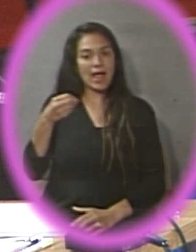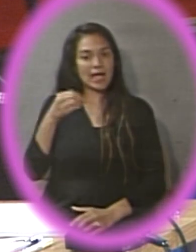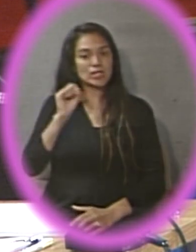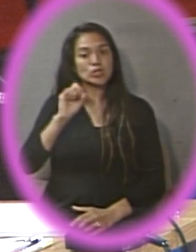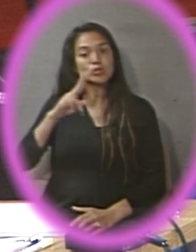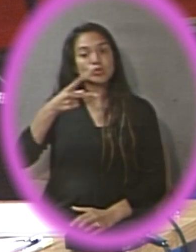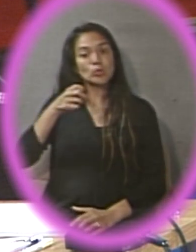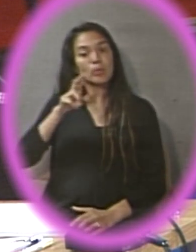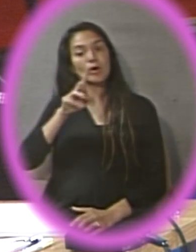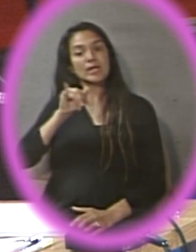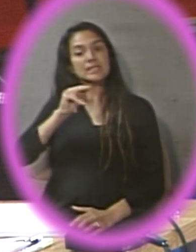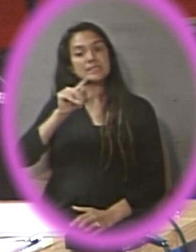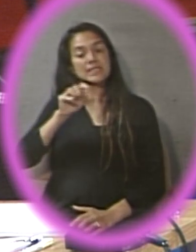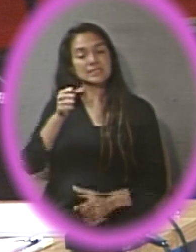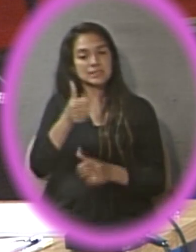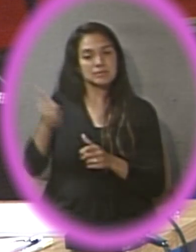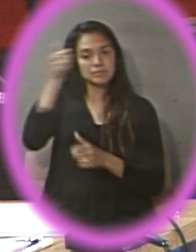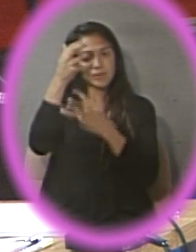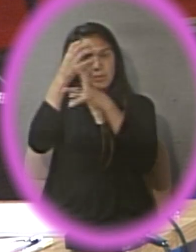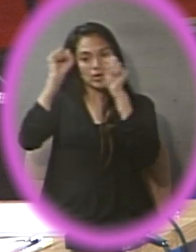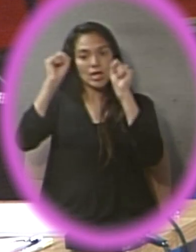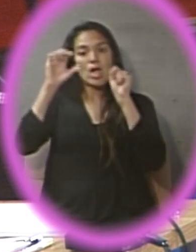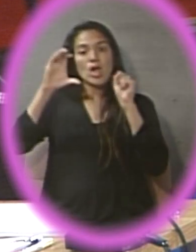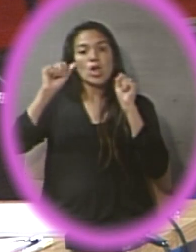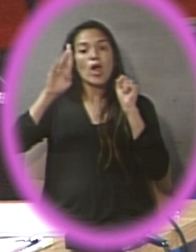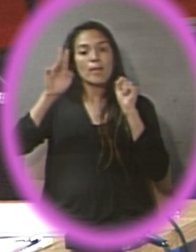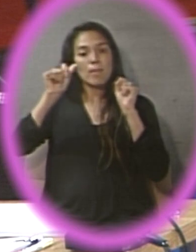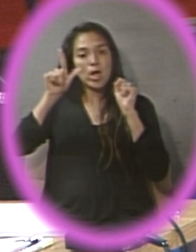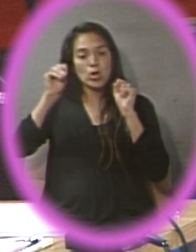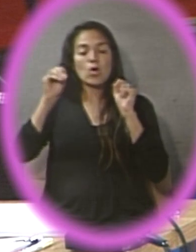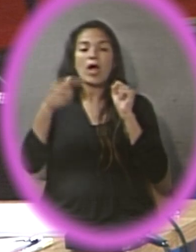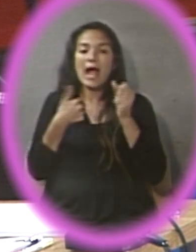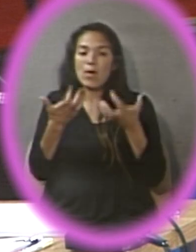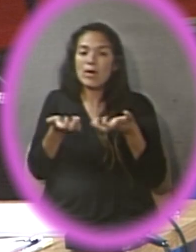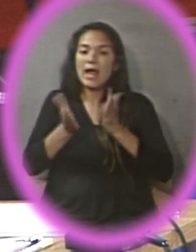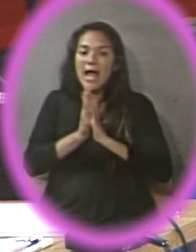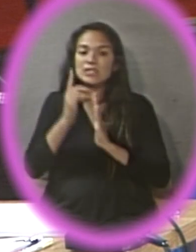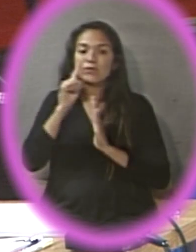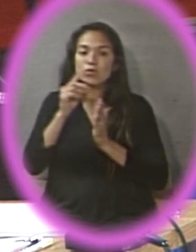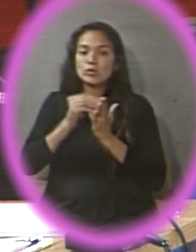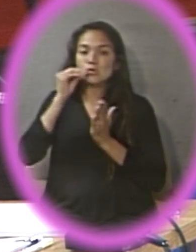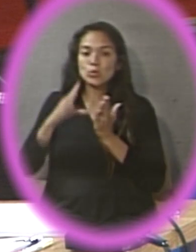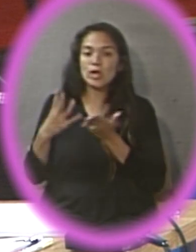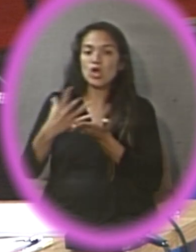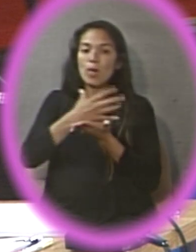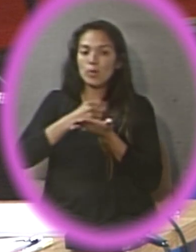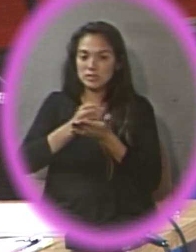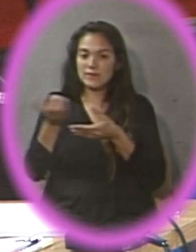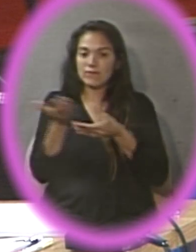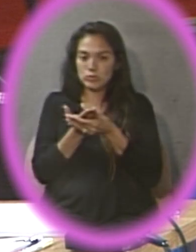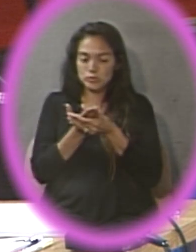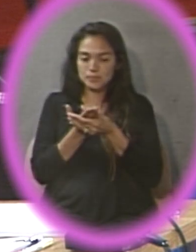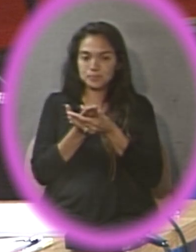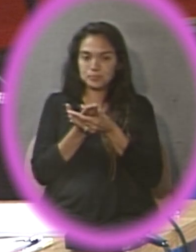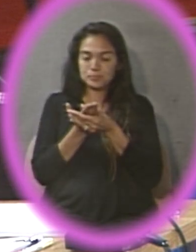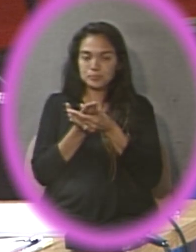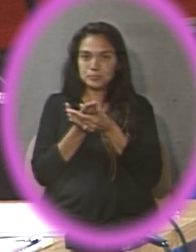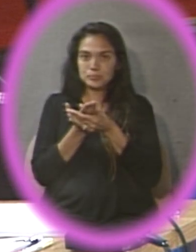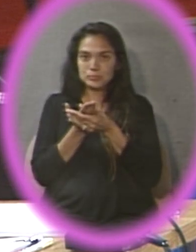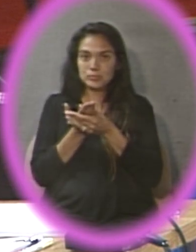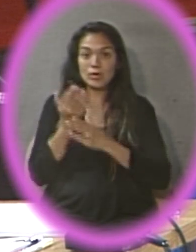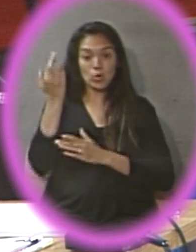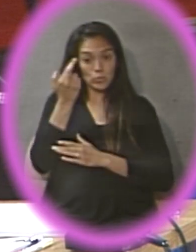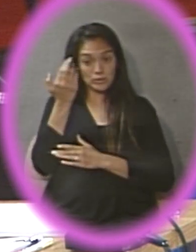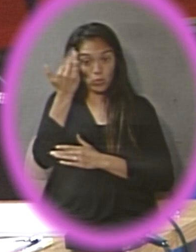Carvalho to be able to access the student cumulative folders. And the reason why I'm here today is because after asking my